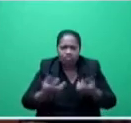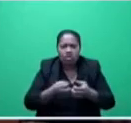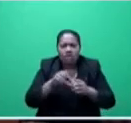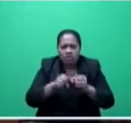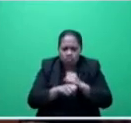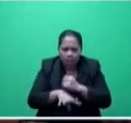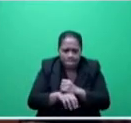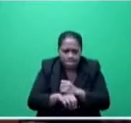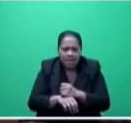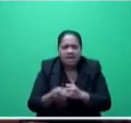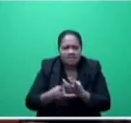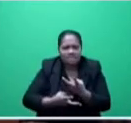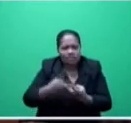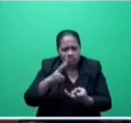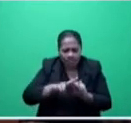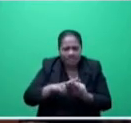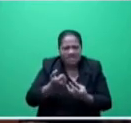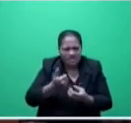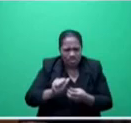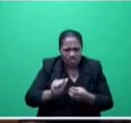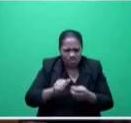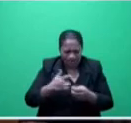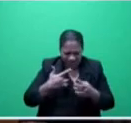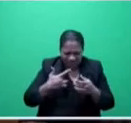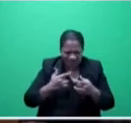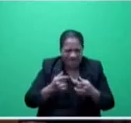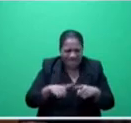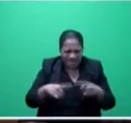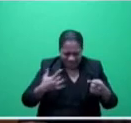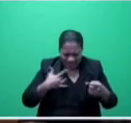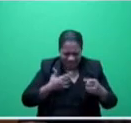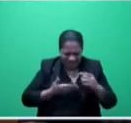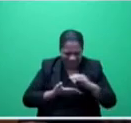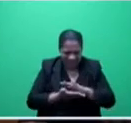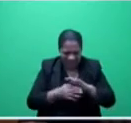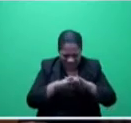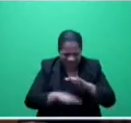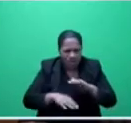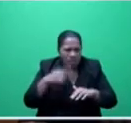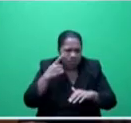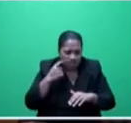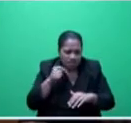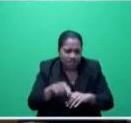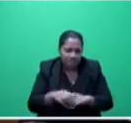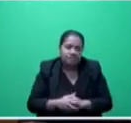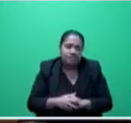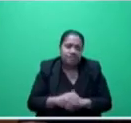marine resources around us will contribute towards food security for our families and the